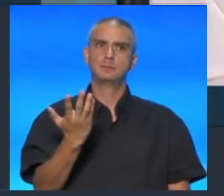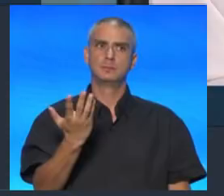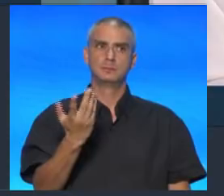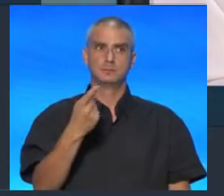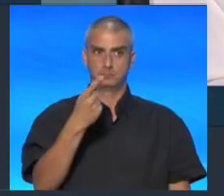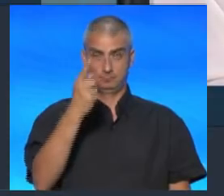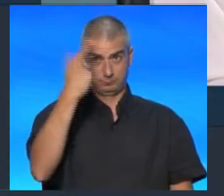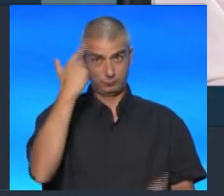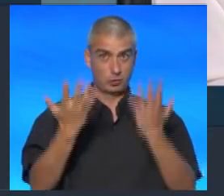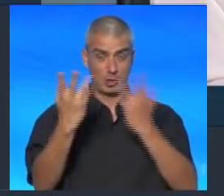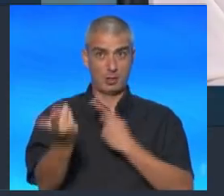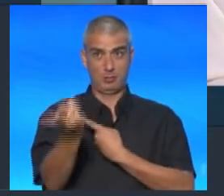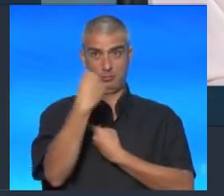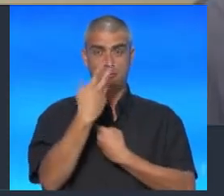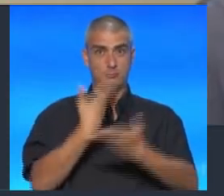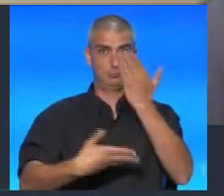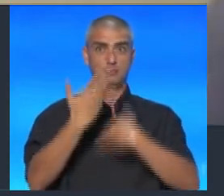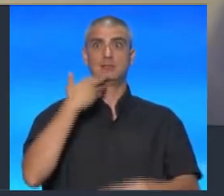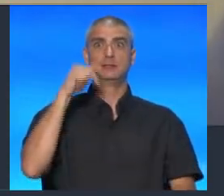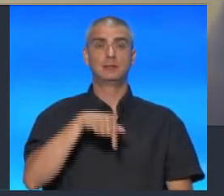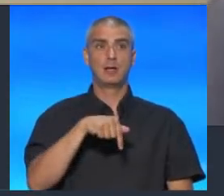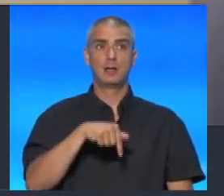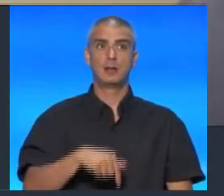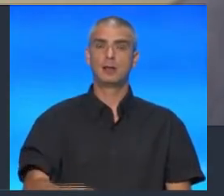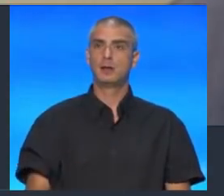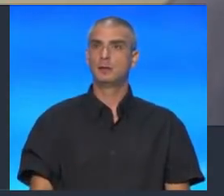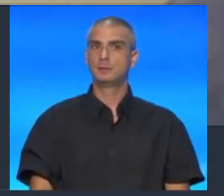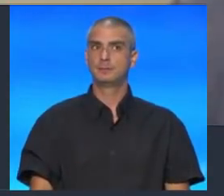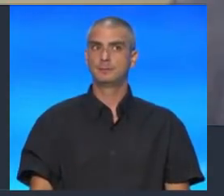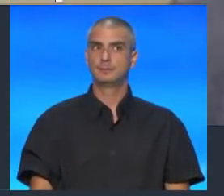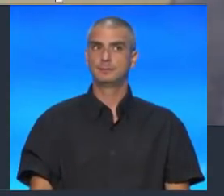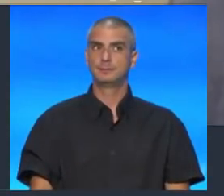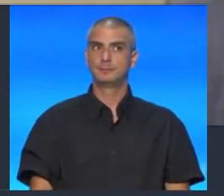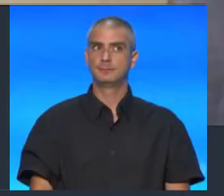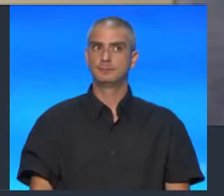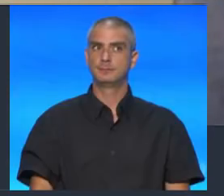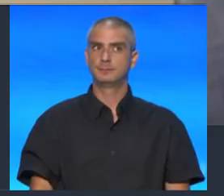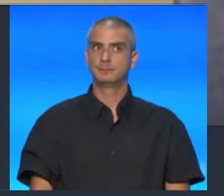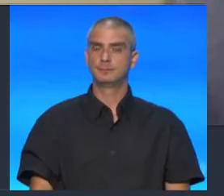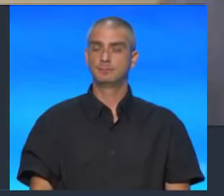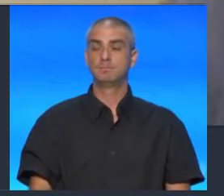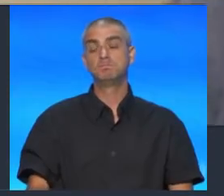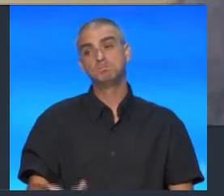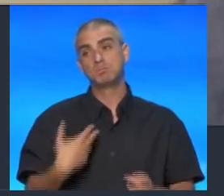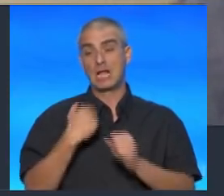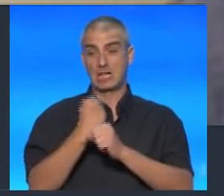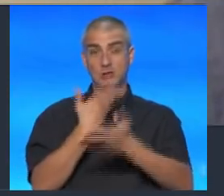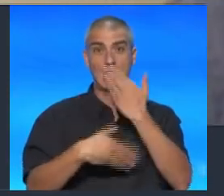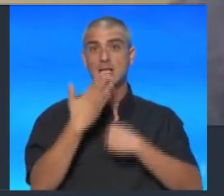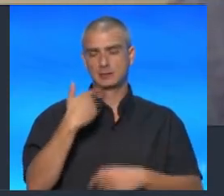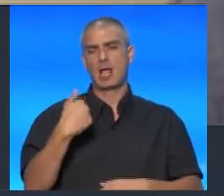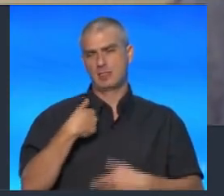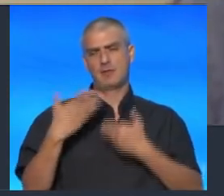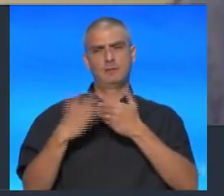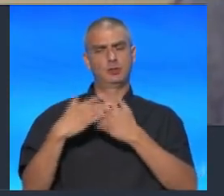considering making Aliyah to Israel? I making Aliyah to Israel is something that is